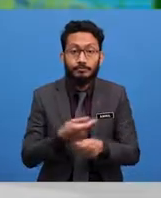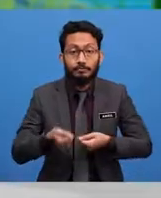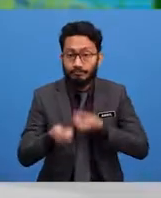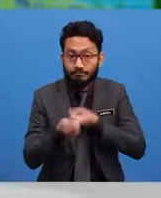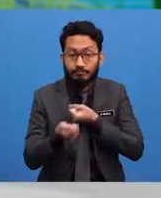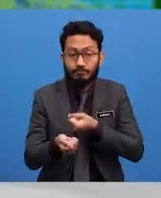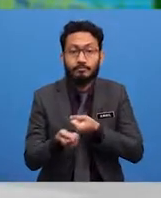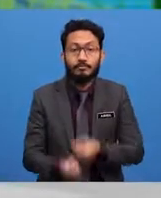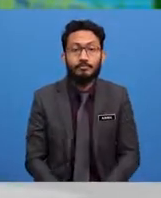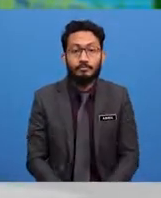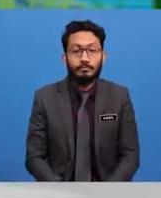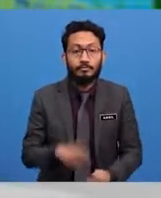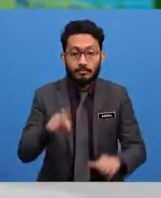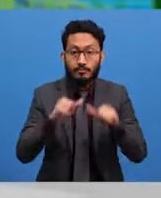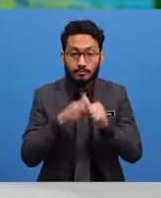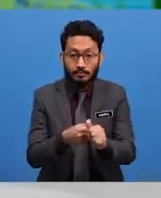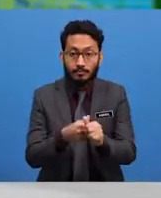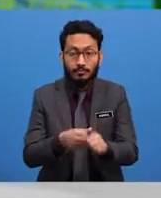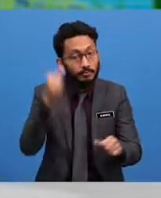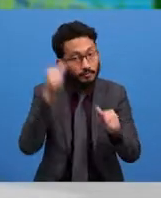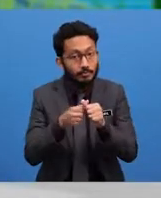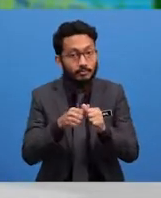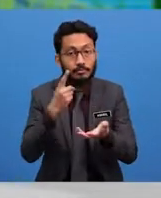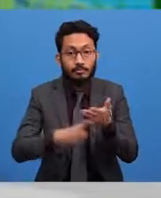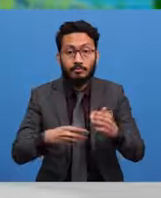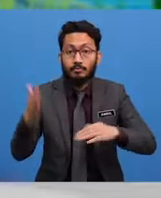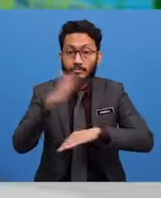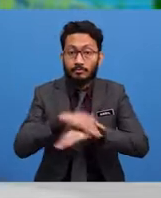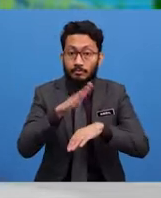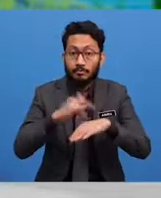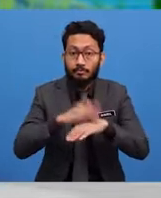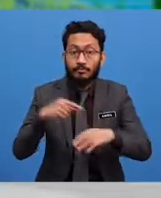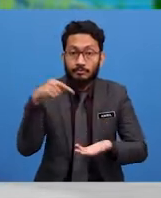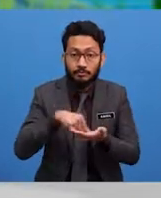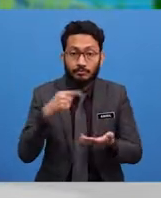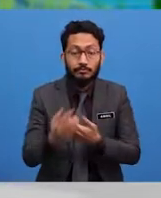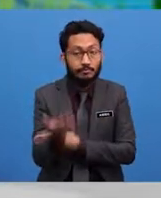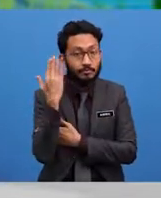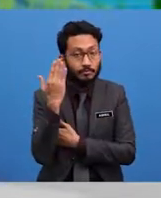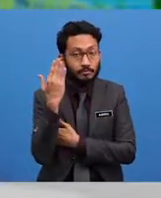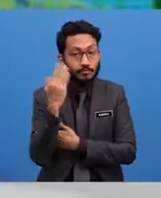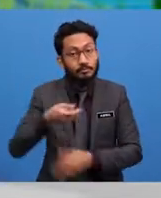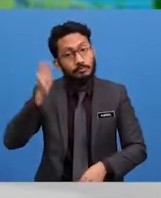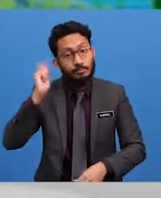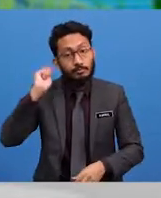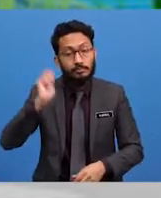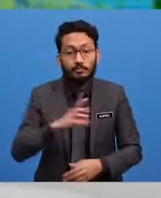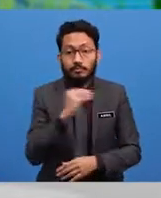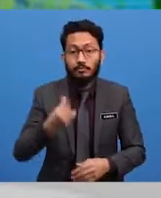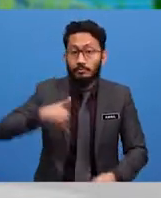Do you still remember what do we call these words? This morning, just now, and